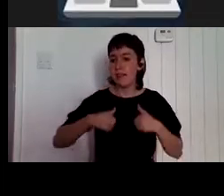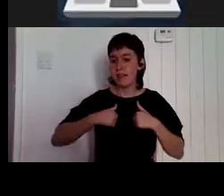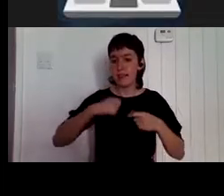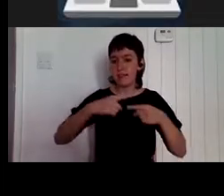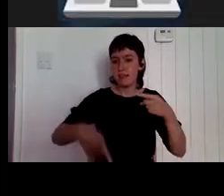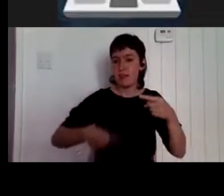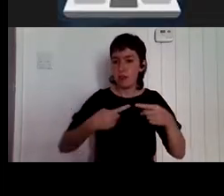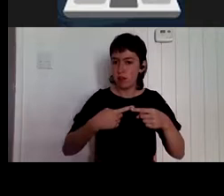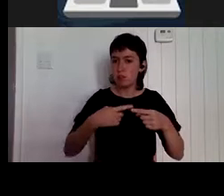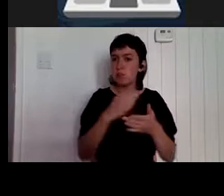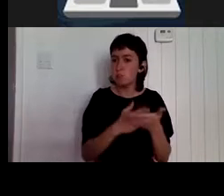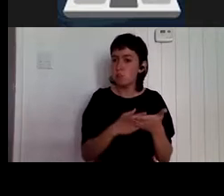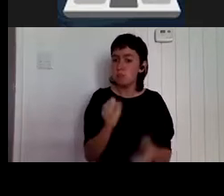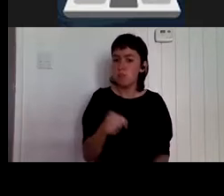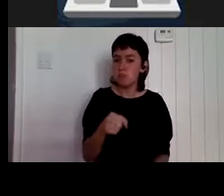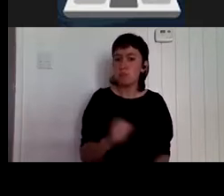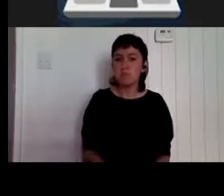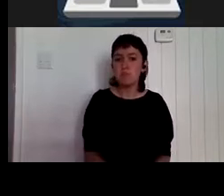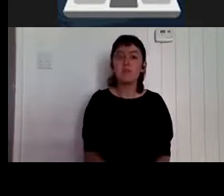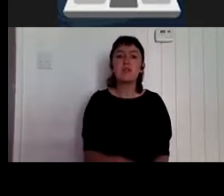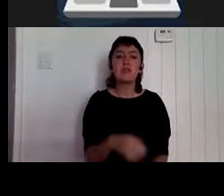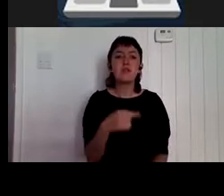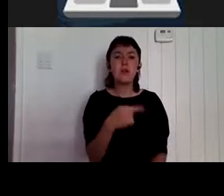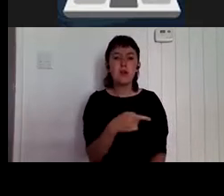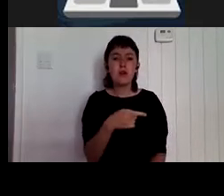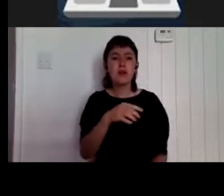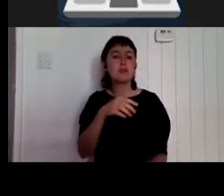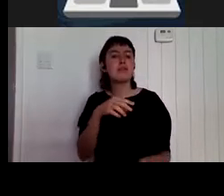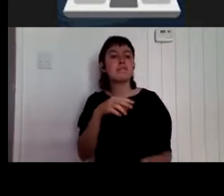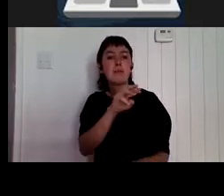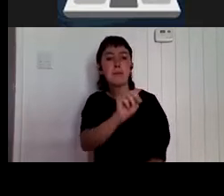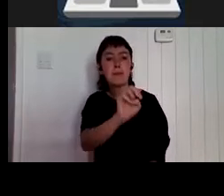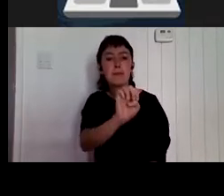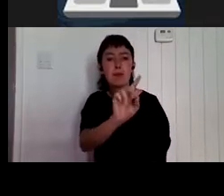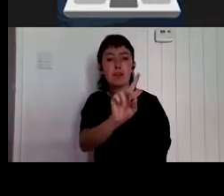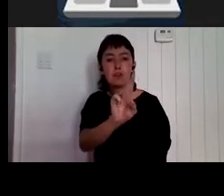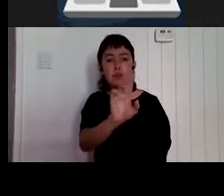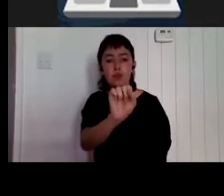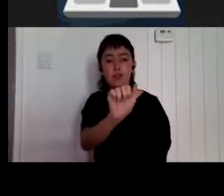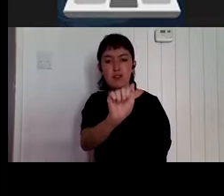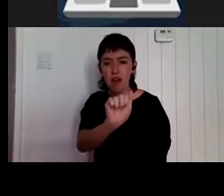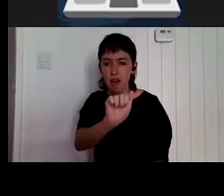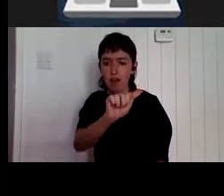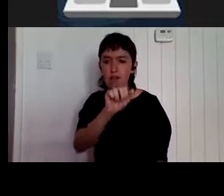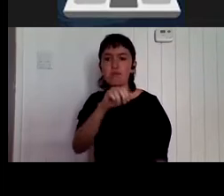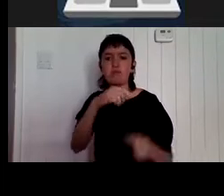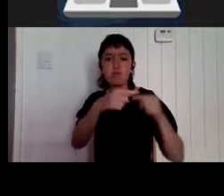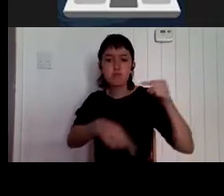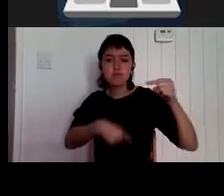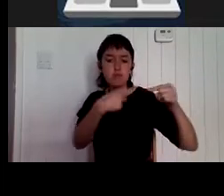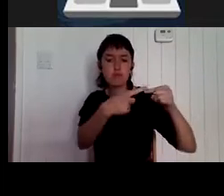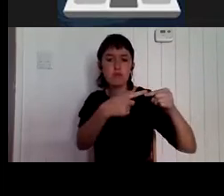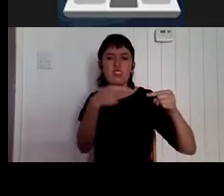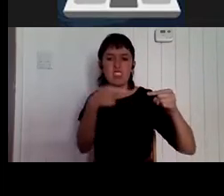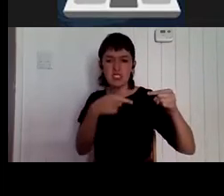jellyfish, we're talking about this Medusa stage in their life cycle. So, this would be an adult stage.